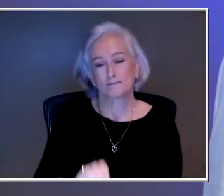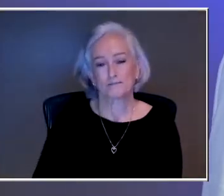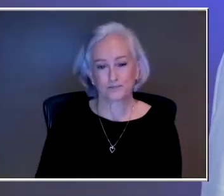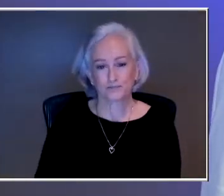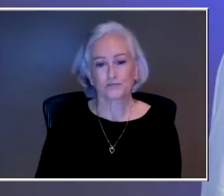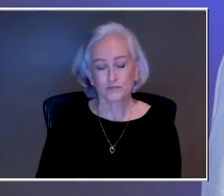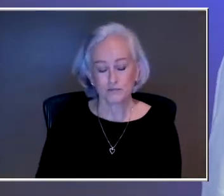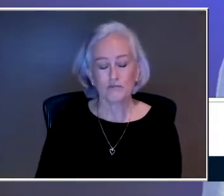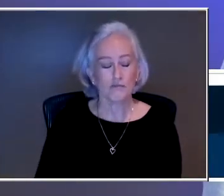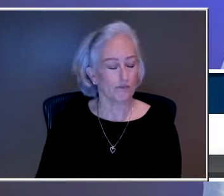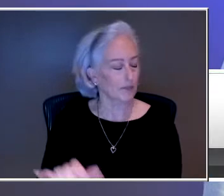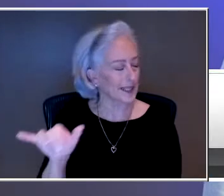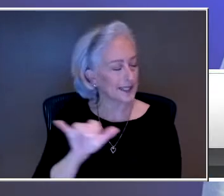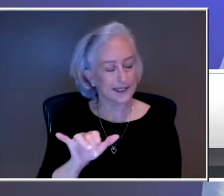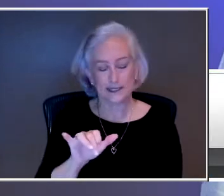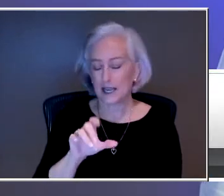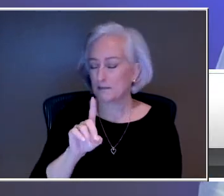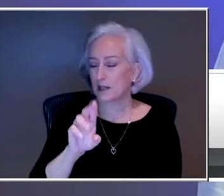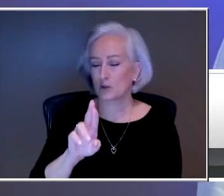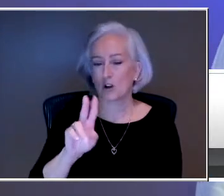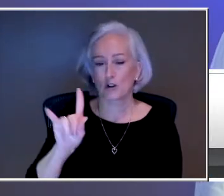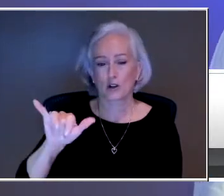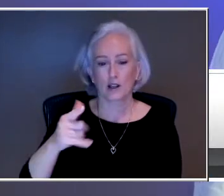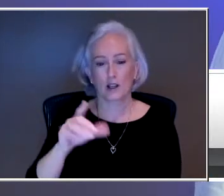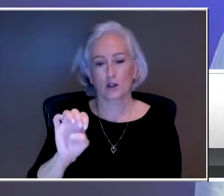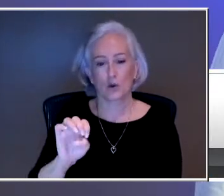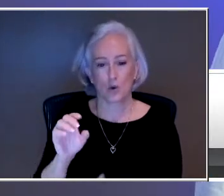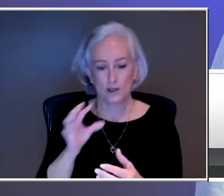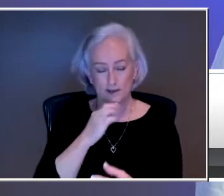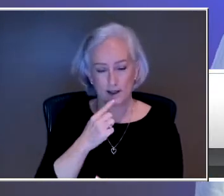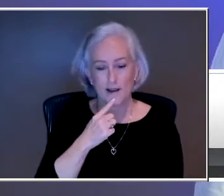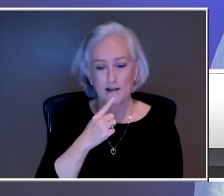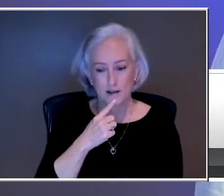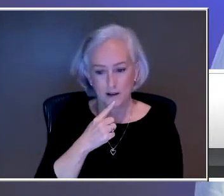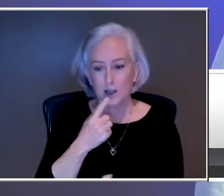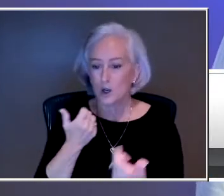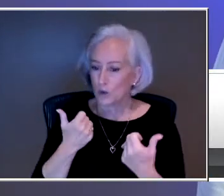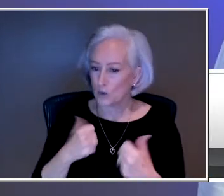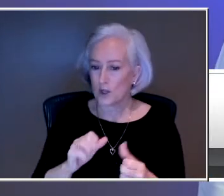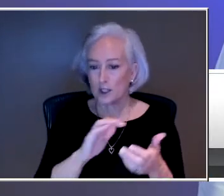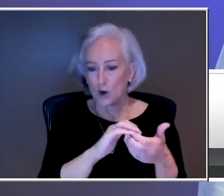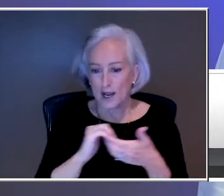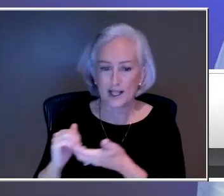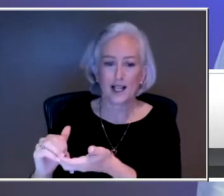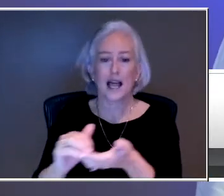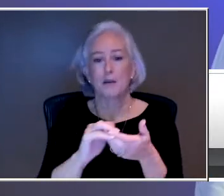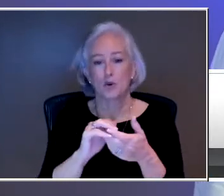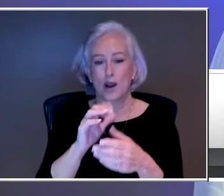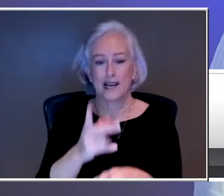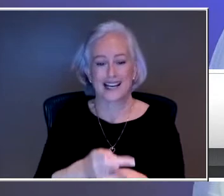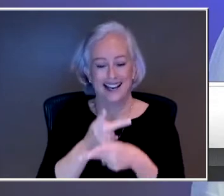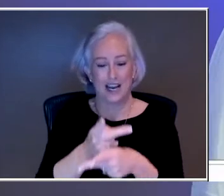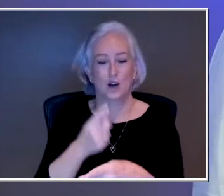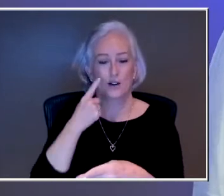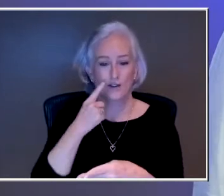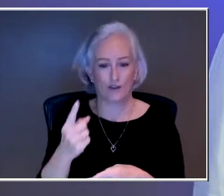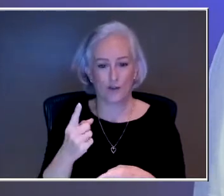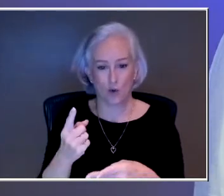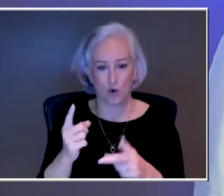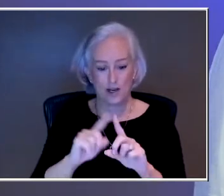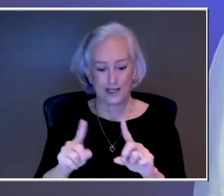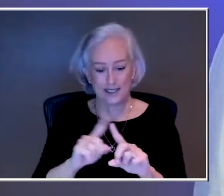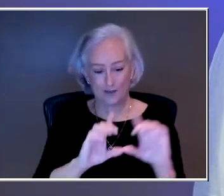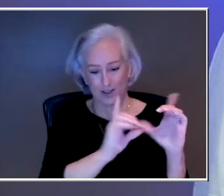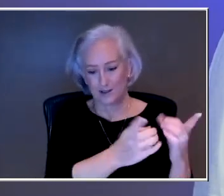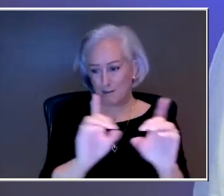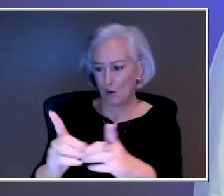was saying, I think one of the things that we've really strived to do is to have a collaboration of care and amongst multiple different disciplines in